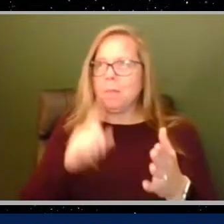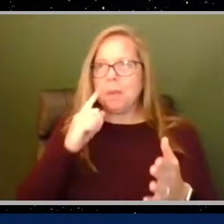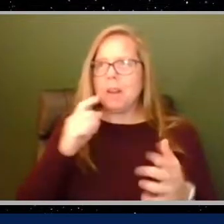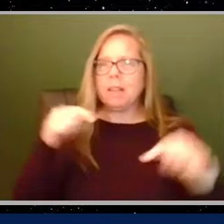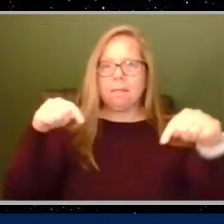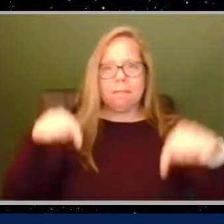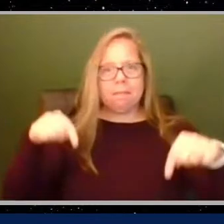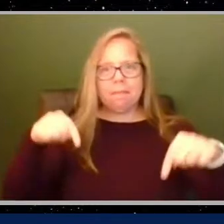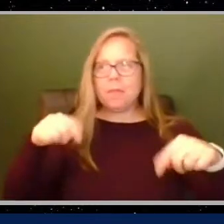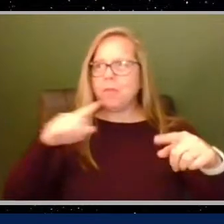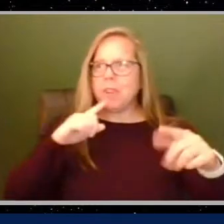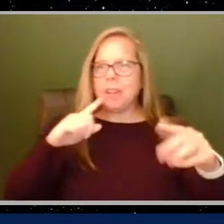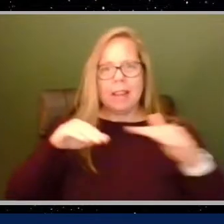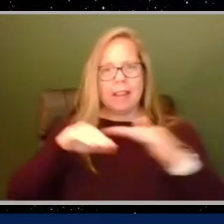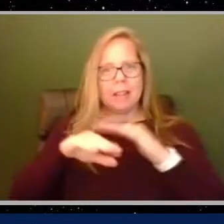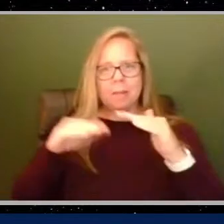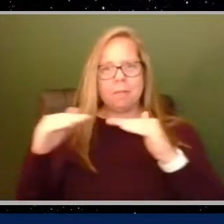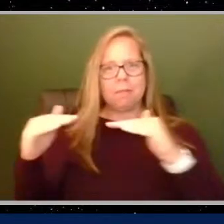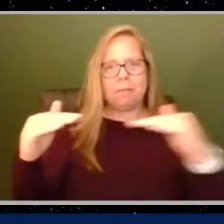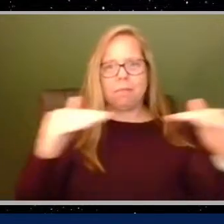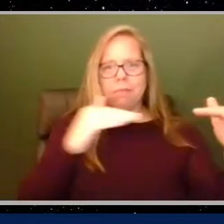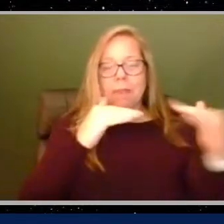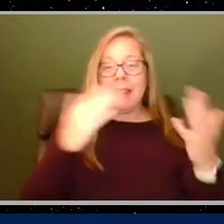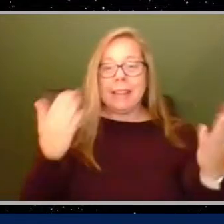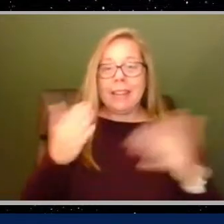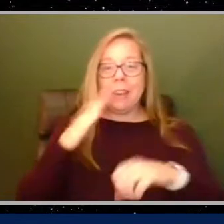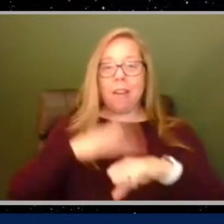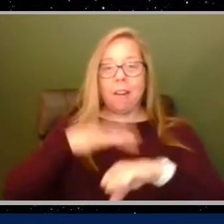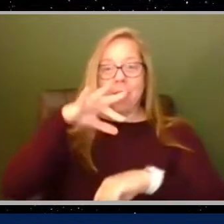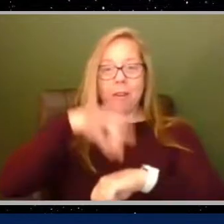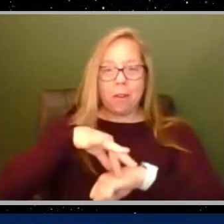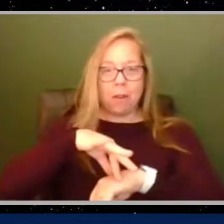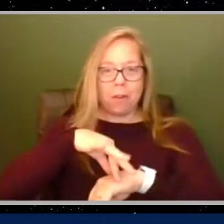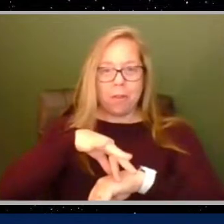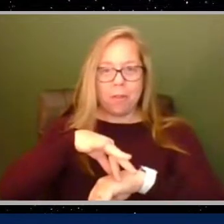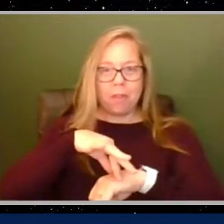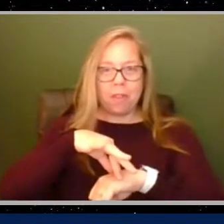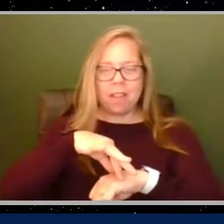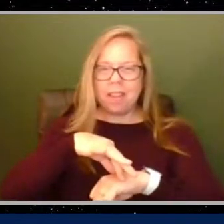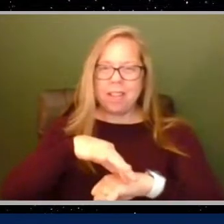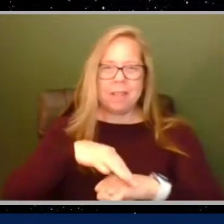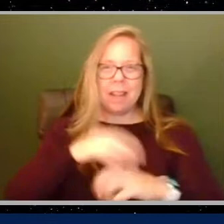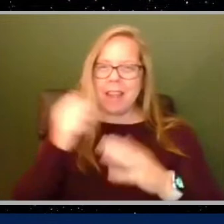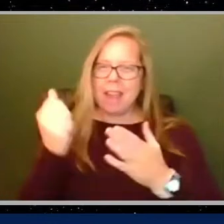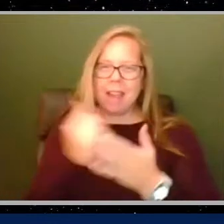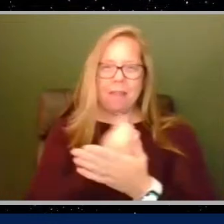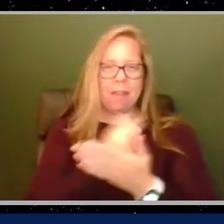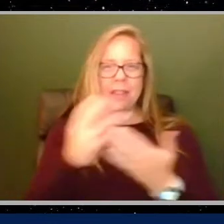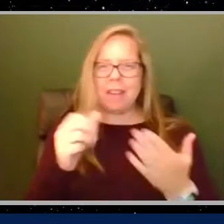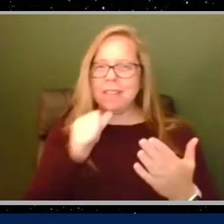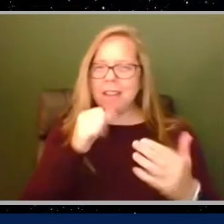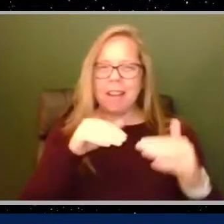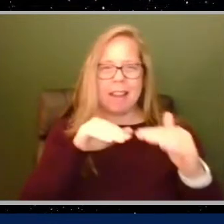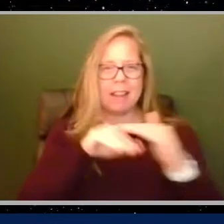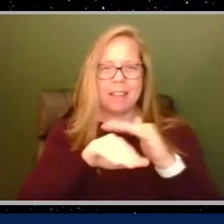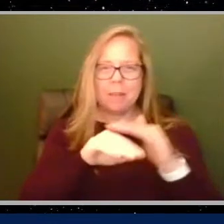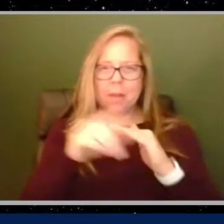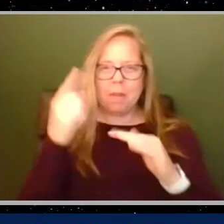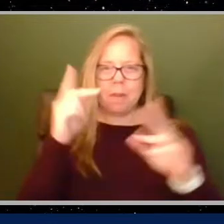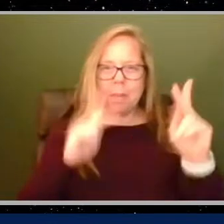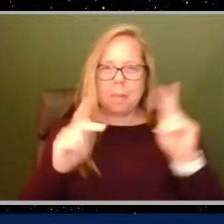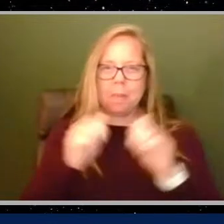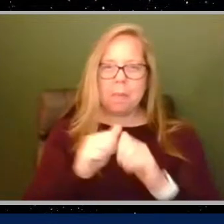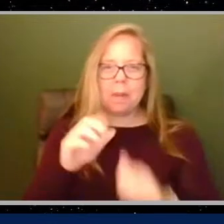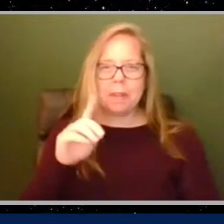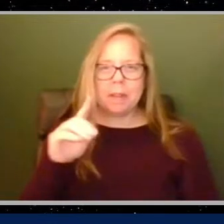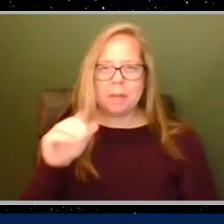Because that's the thing, is that right now here on Earth, things are not really accessible for disability. It's not about ignoring the